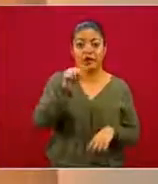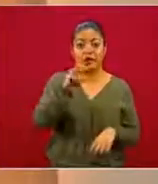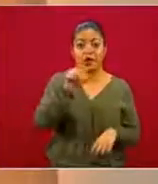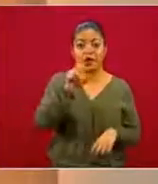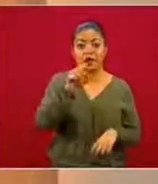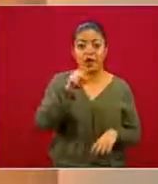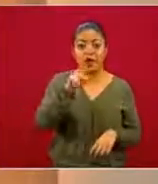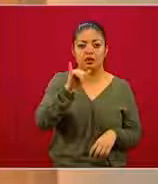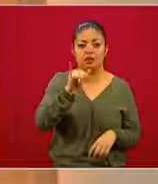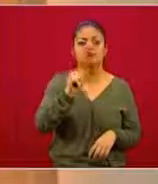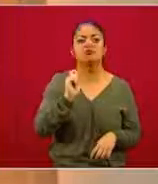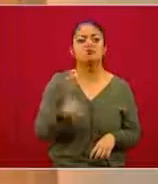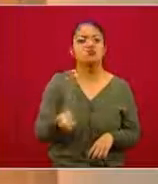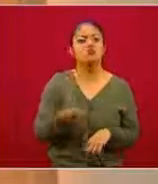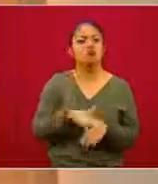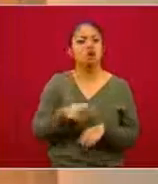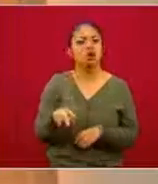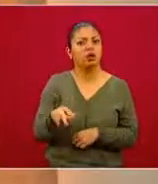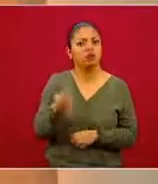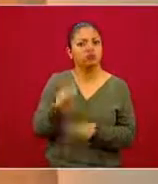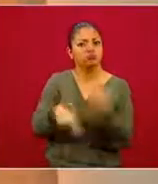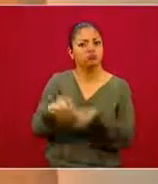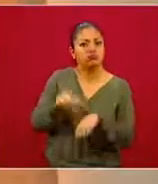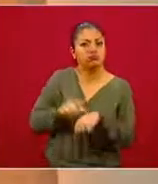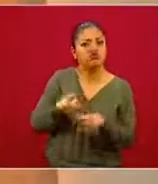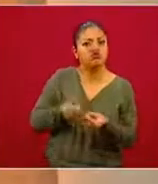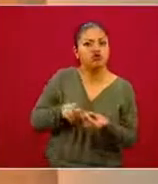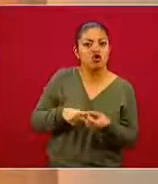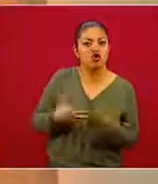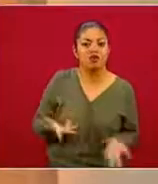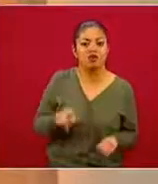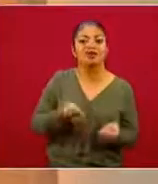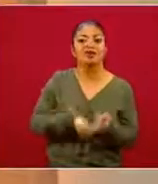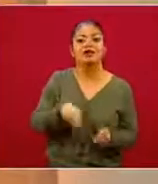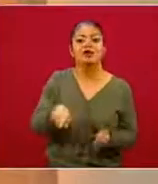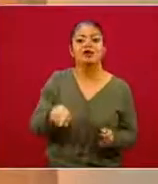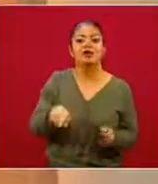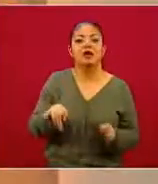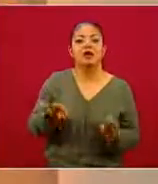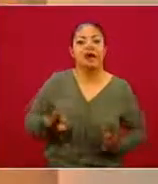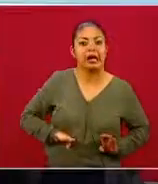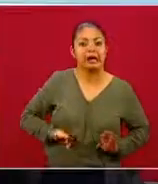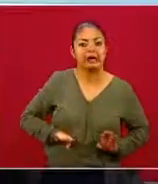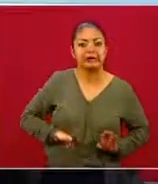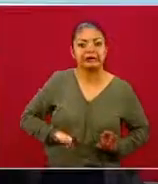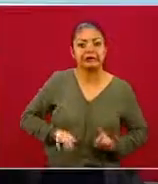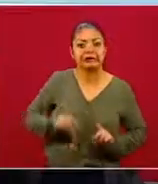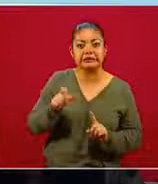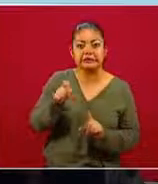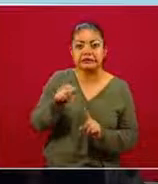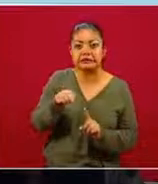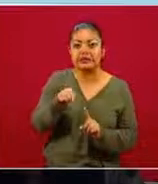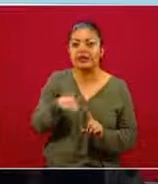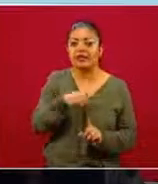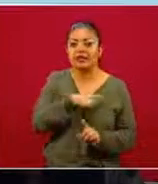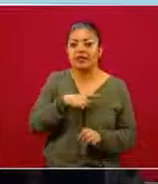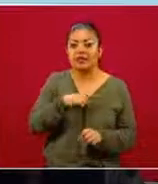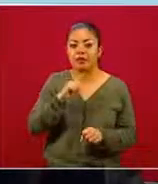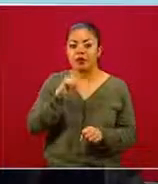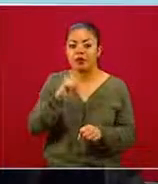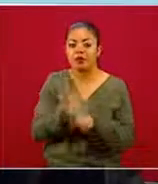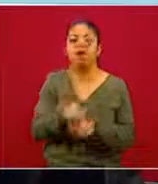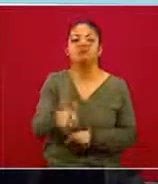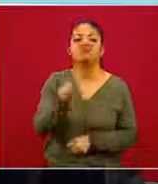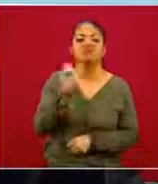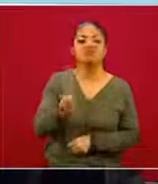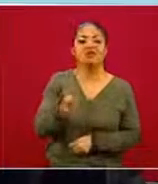Kawasaki disease, which has been well established, they have a certain set of characteristics that have to be met in order